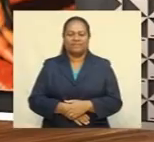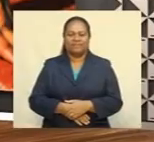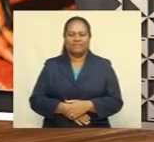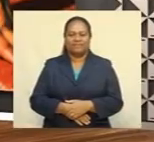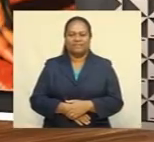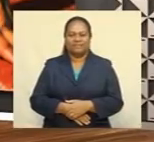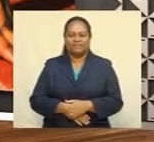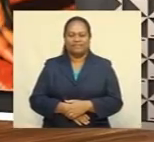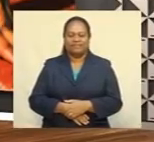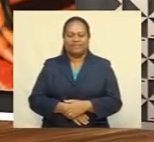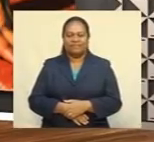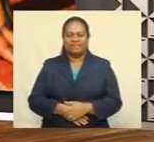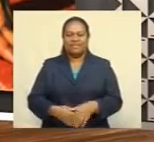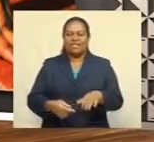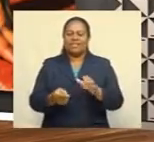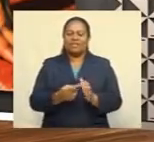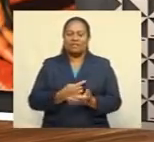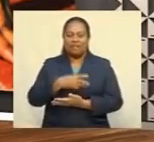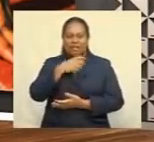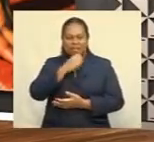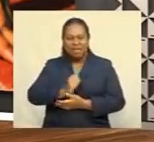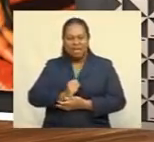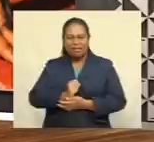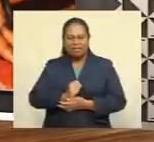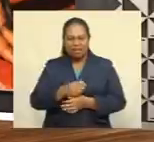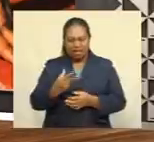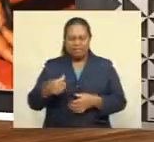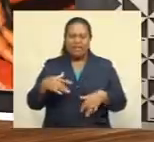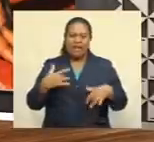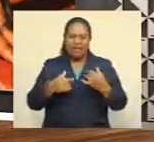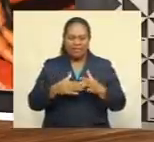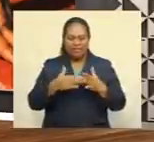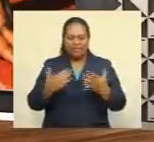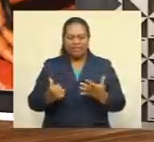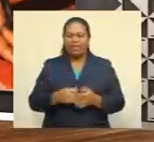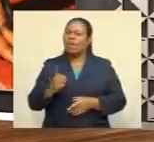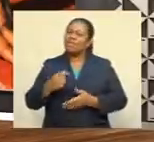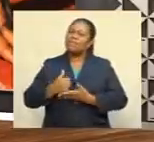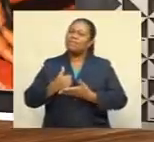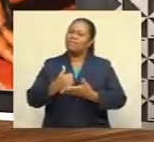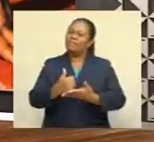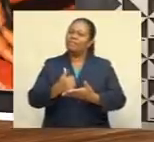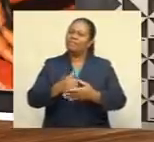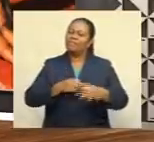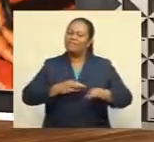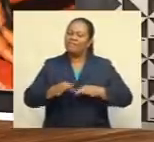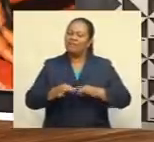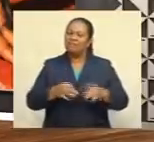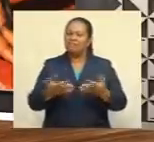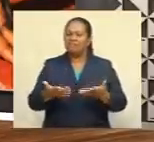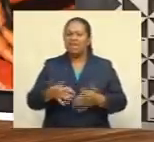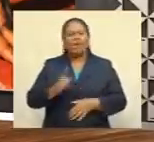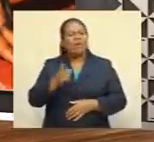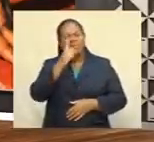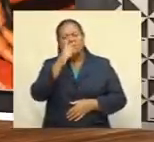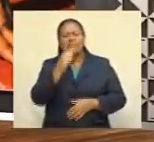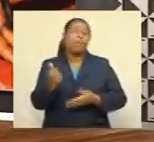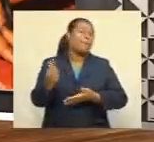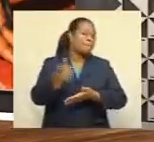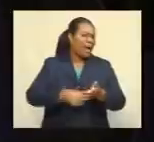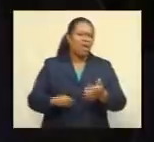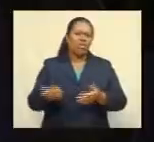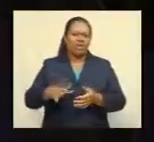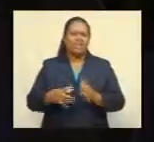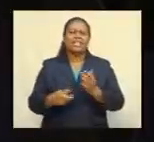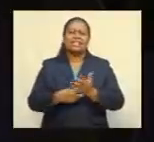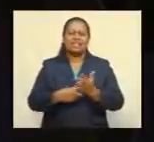Sports. Aquila Dama joins us live now. Aquila, while there's a backup plan in place, what about people who have already bought tickets?